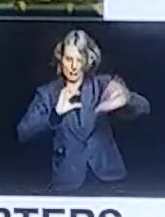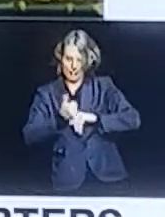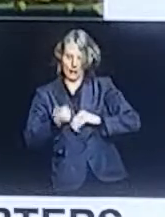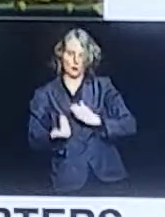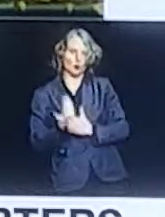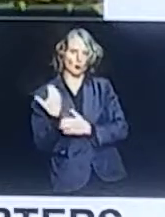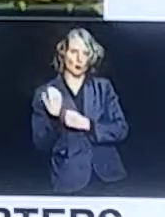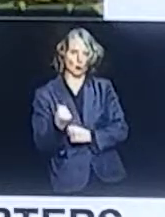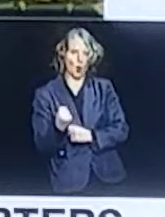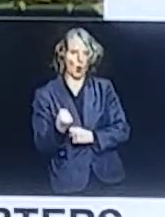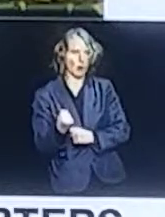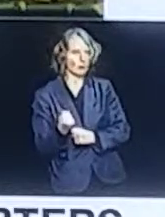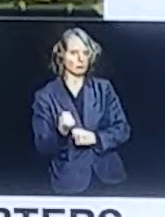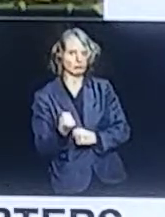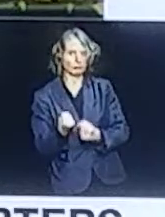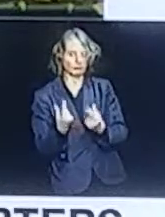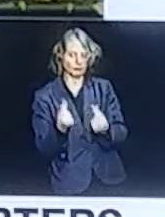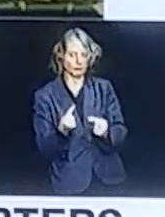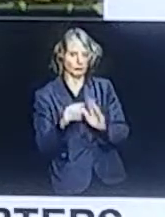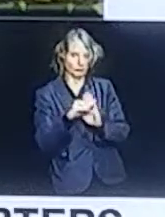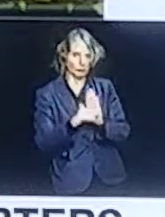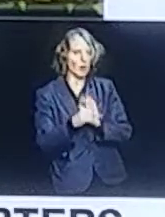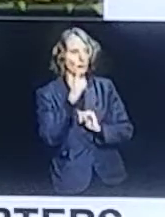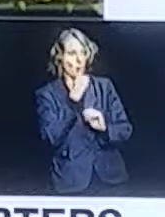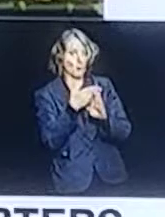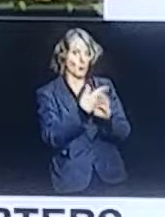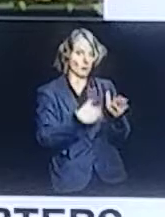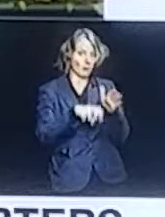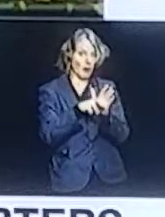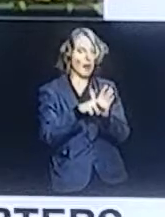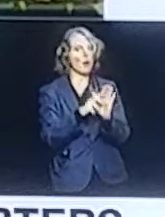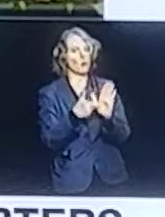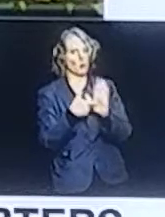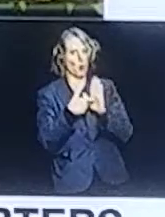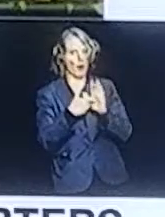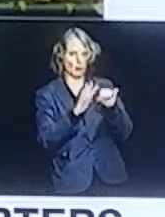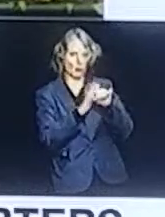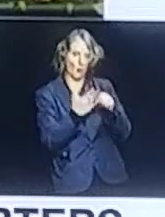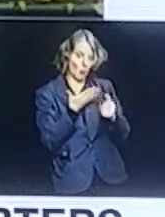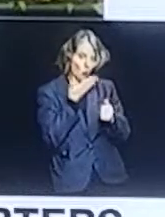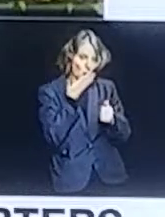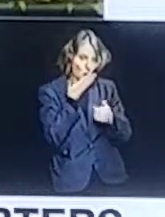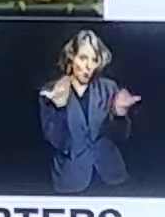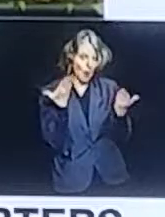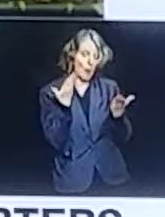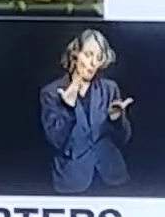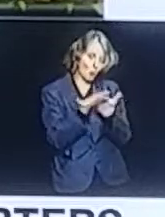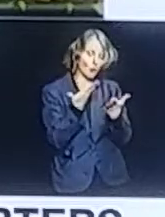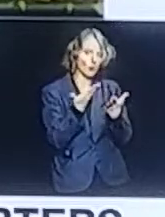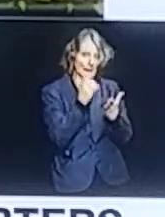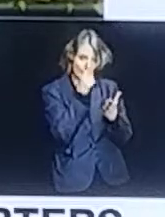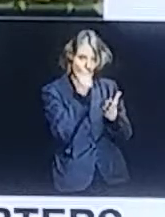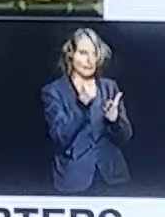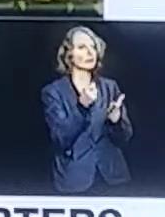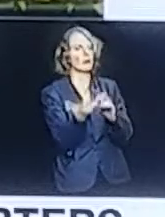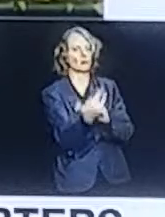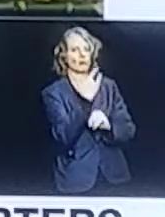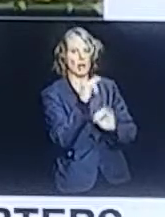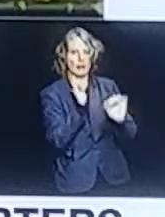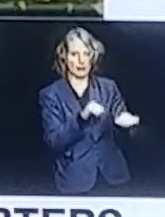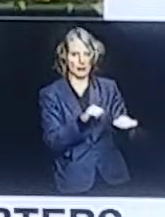around pre-boarding testing mandatory for anyone returning to this country. We will continue to look at various